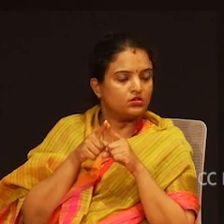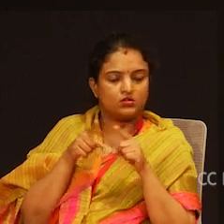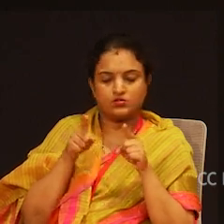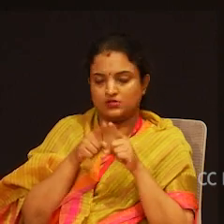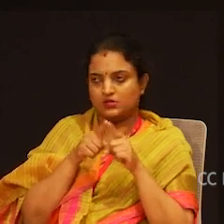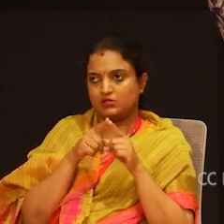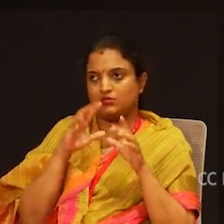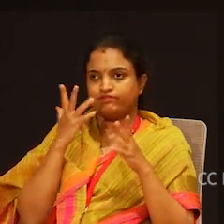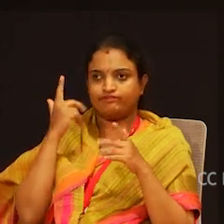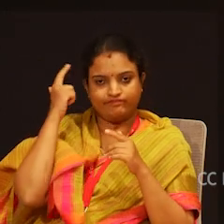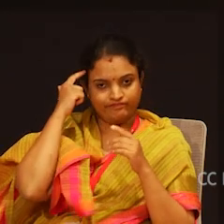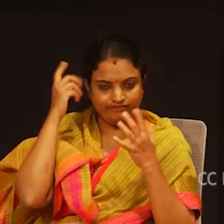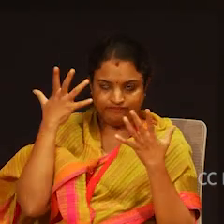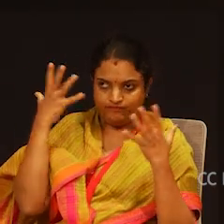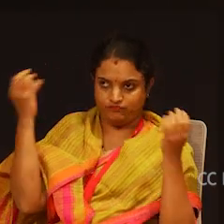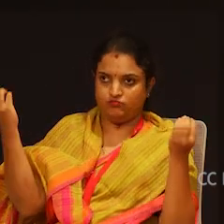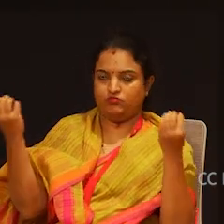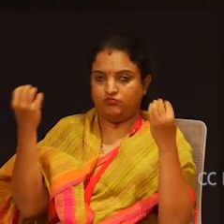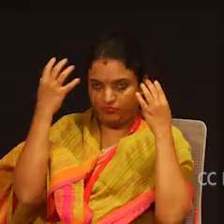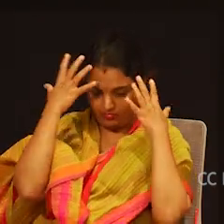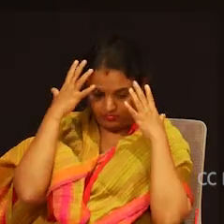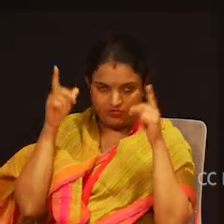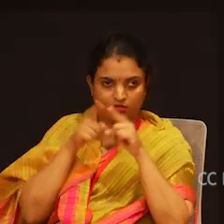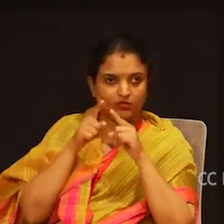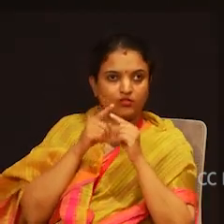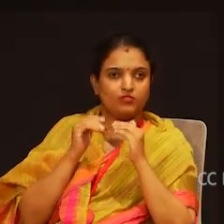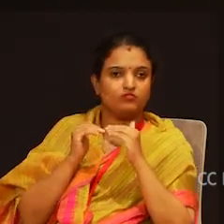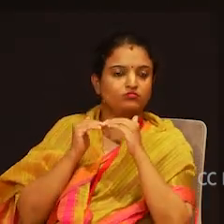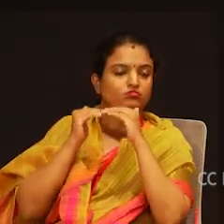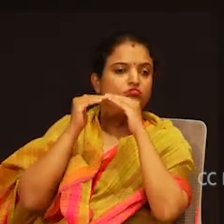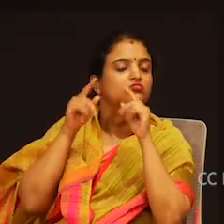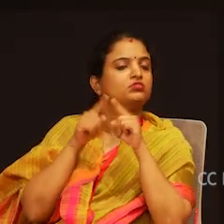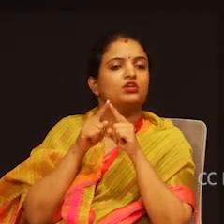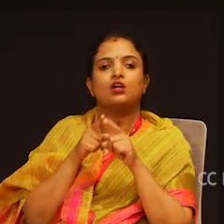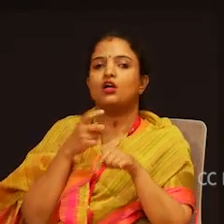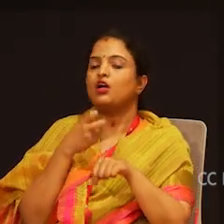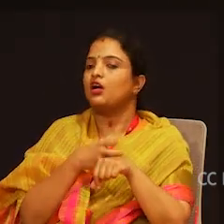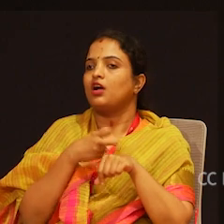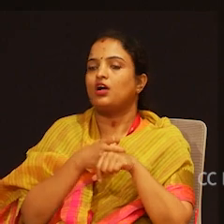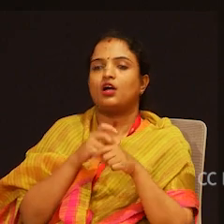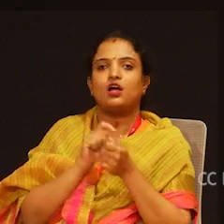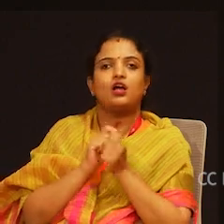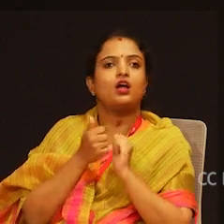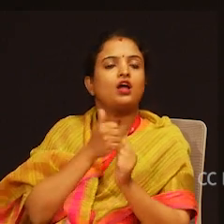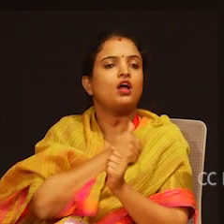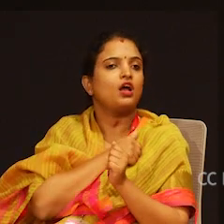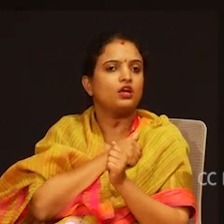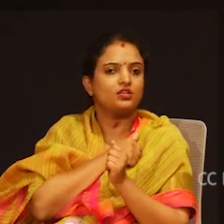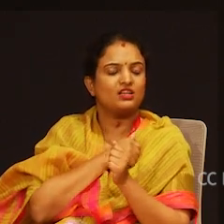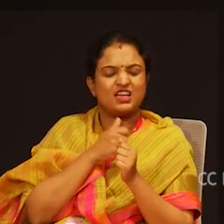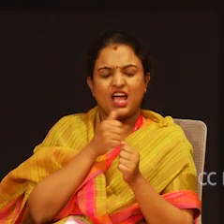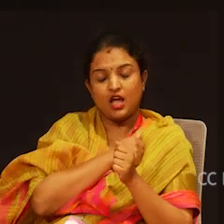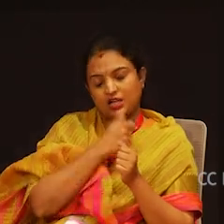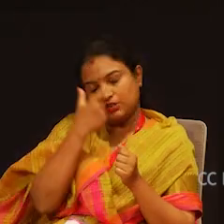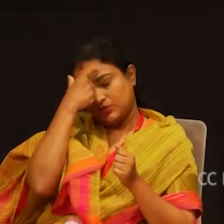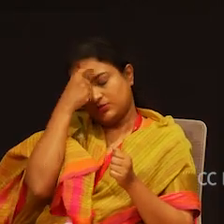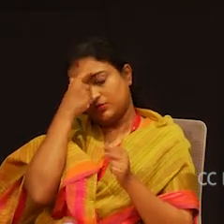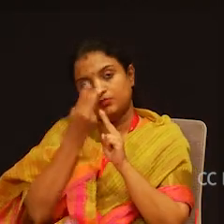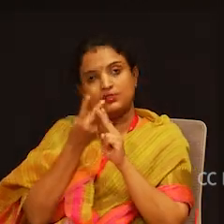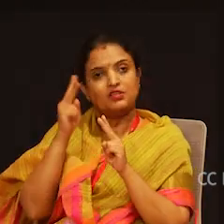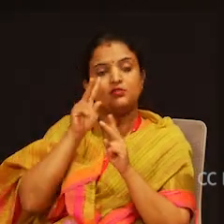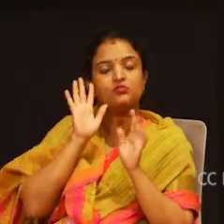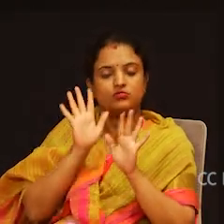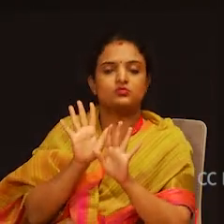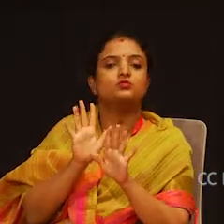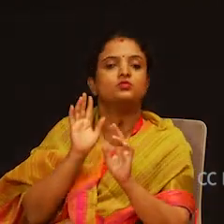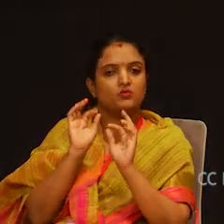polluted with what we all say, we adults, then it becomes difficult to change attitudes. Attitudes becomes a big issue. So we